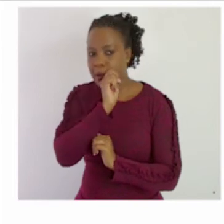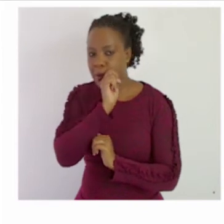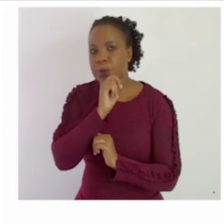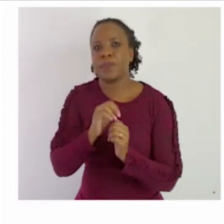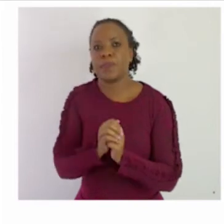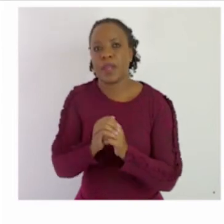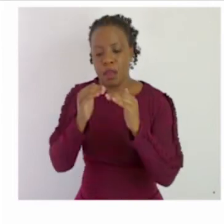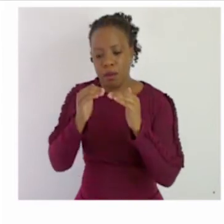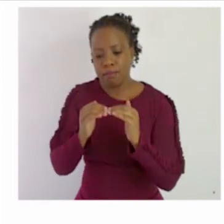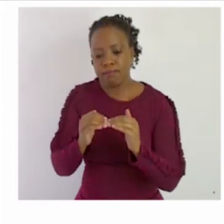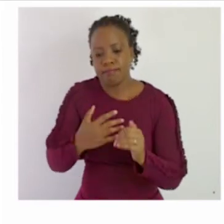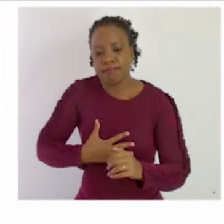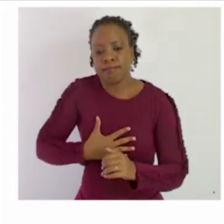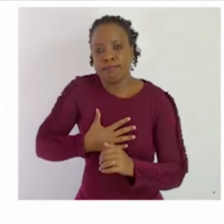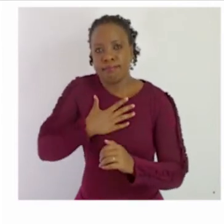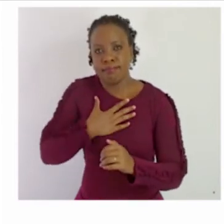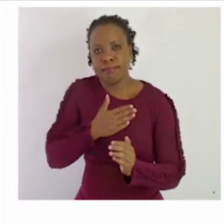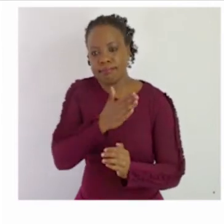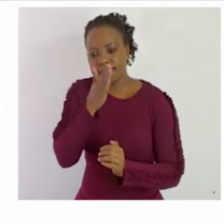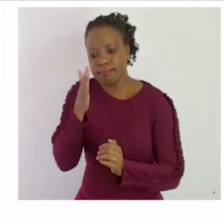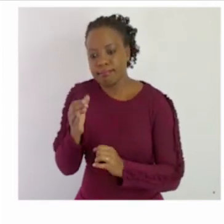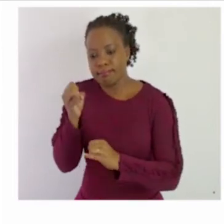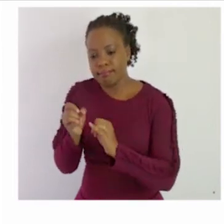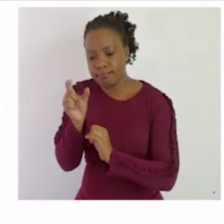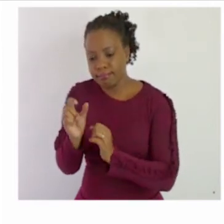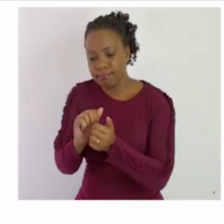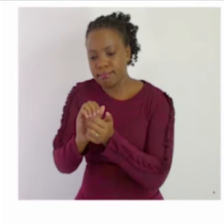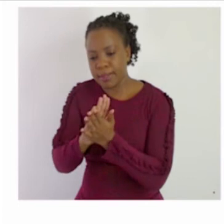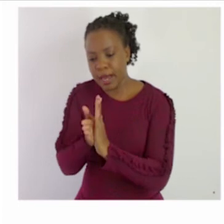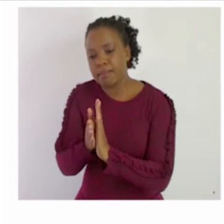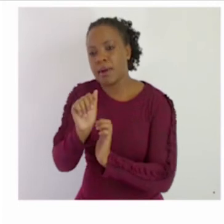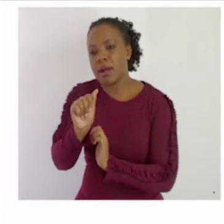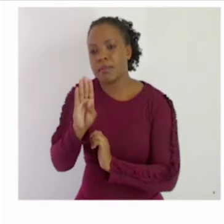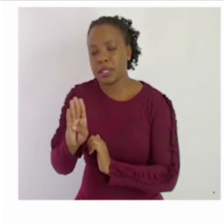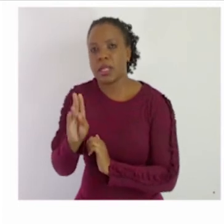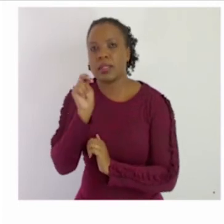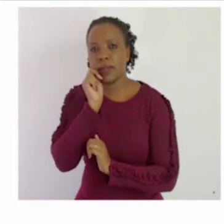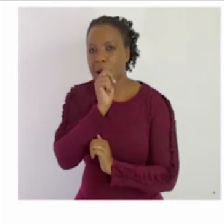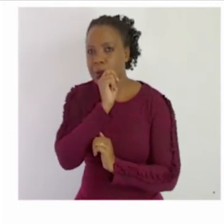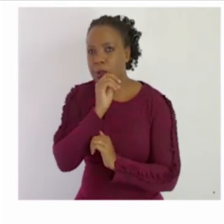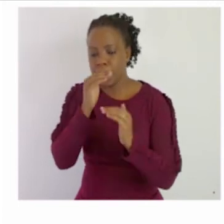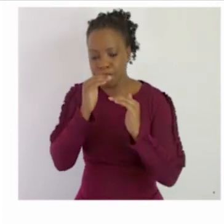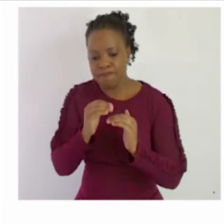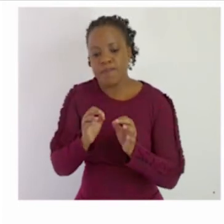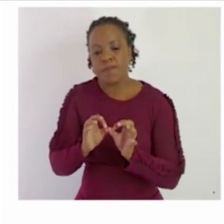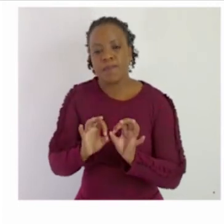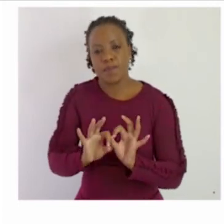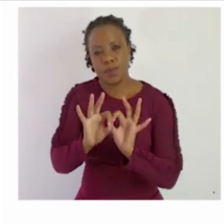anger. We have beautiful, abstract noun is beauty. We have